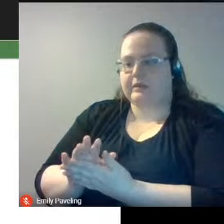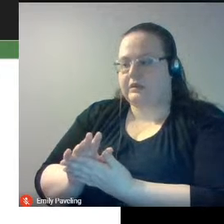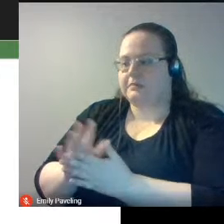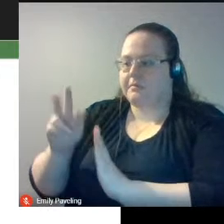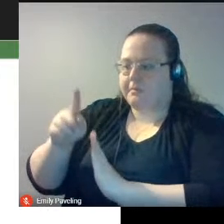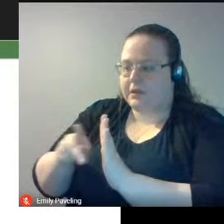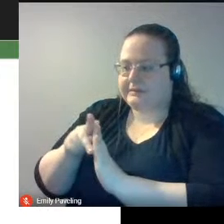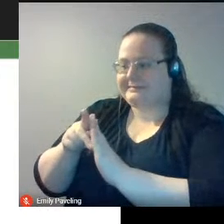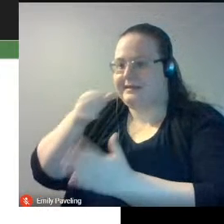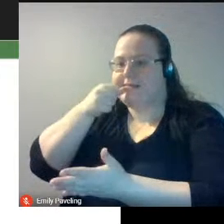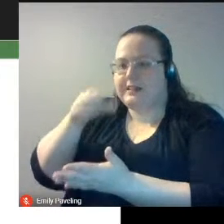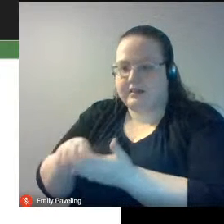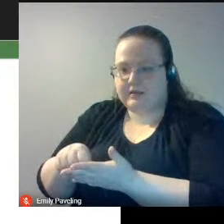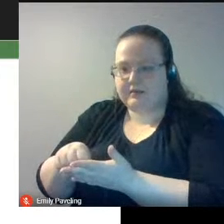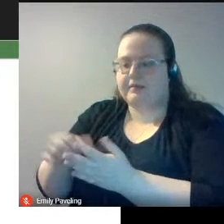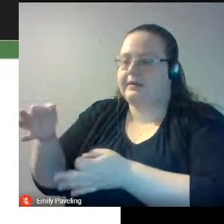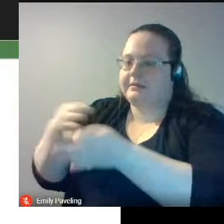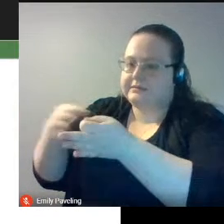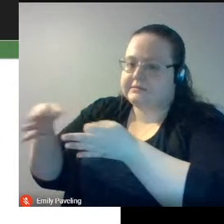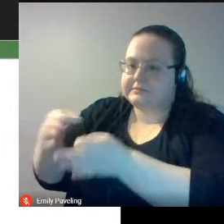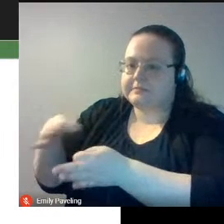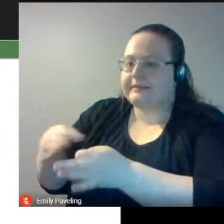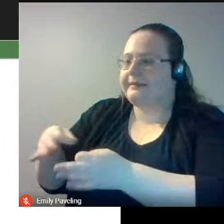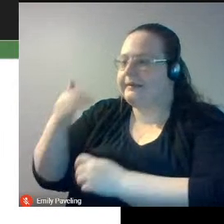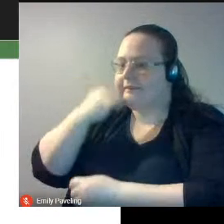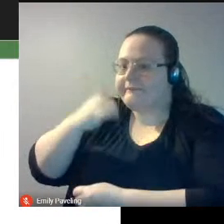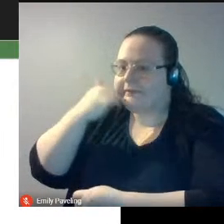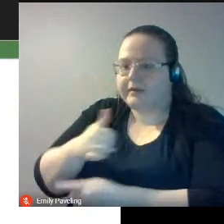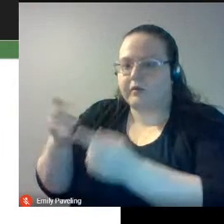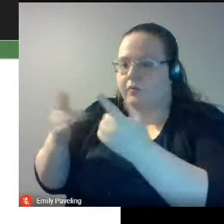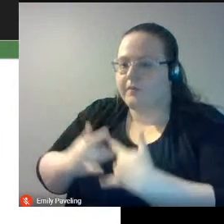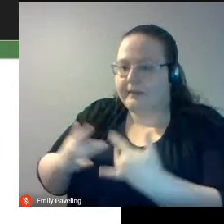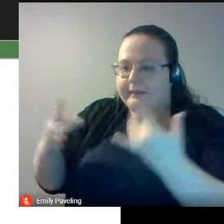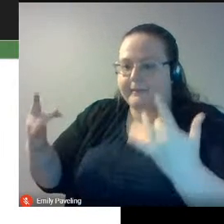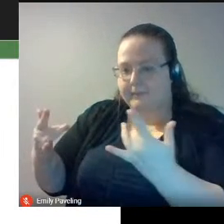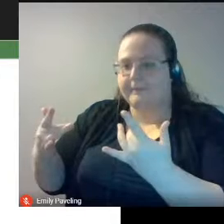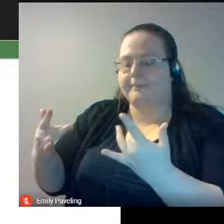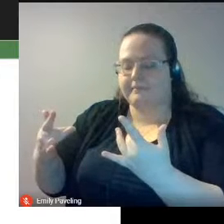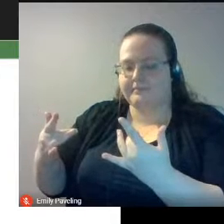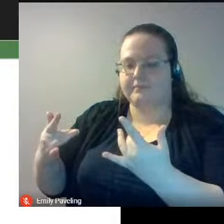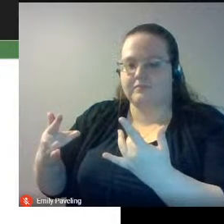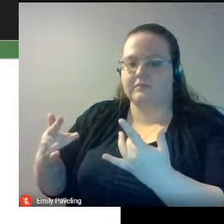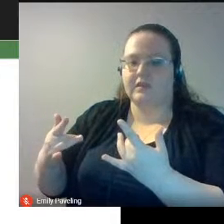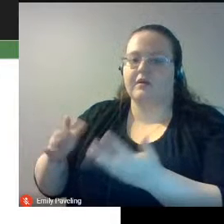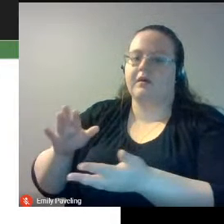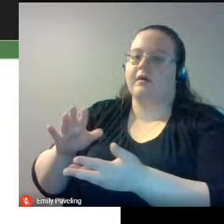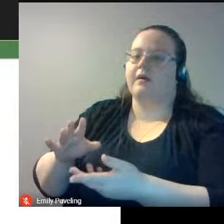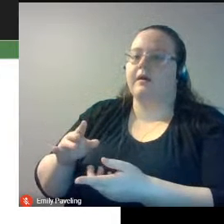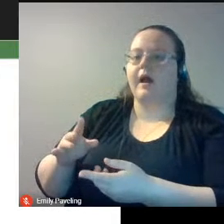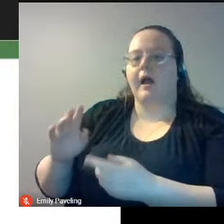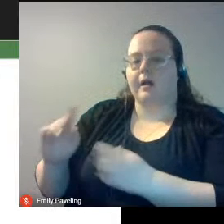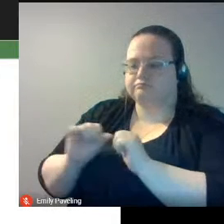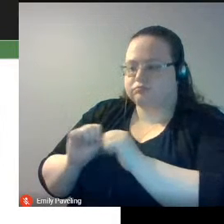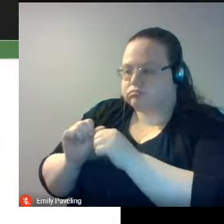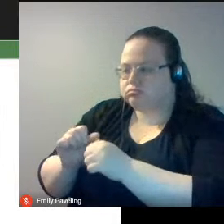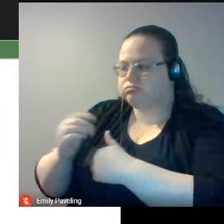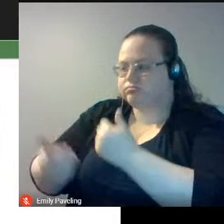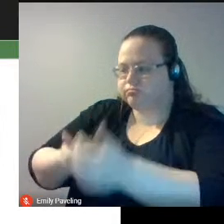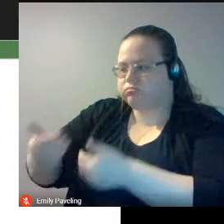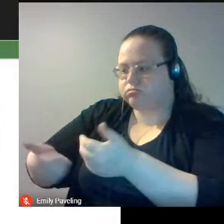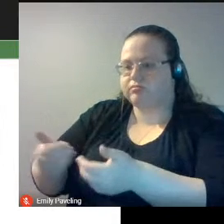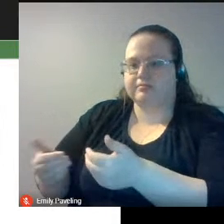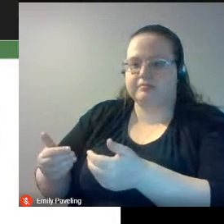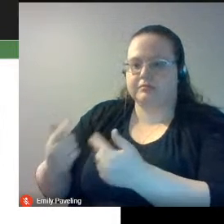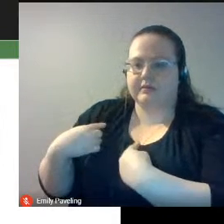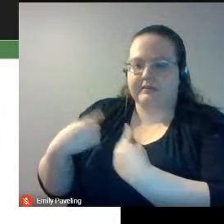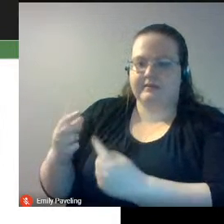school until the outbreak is declared over. Schools are responsible for keeping staff, students, and families